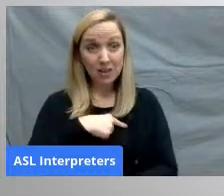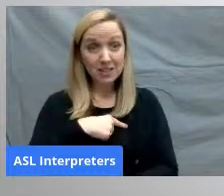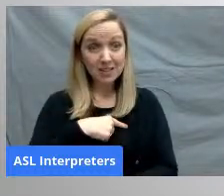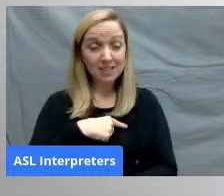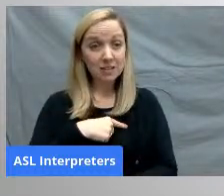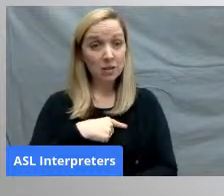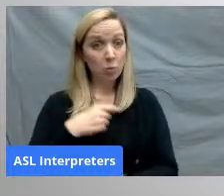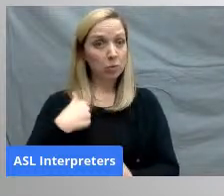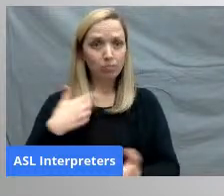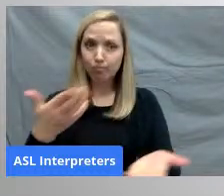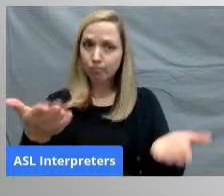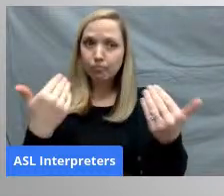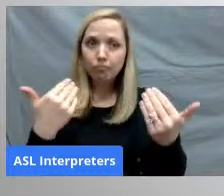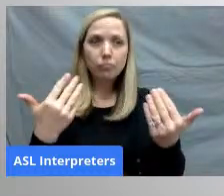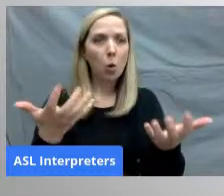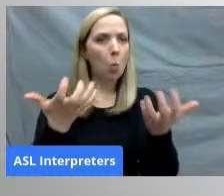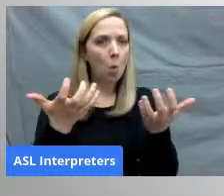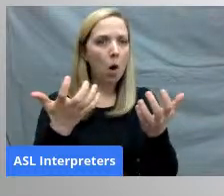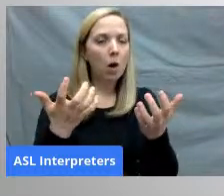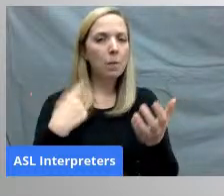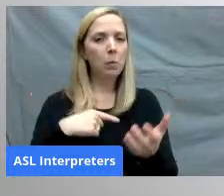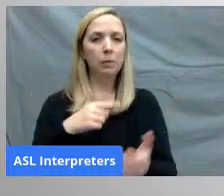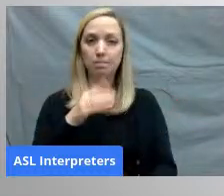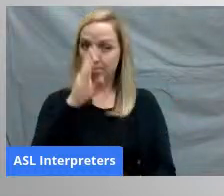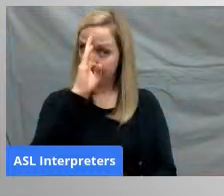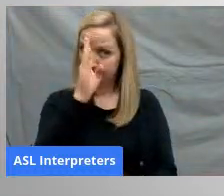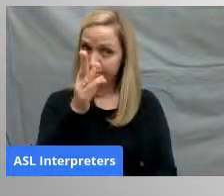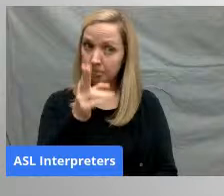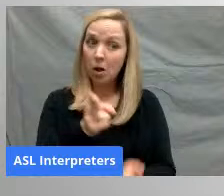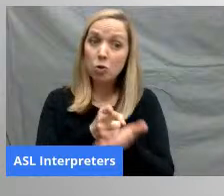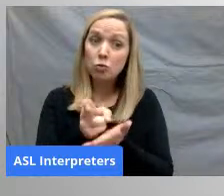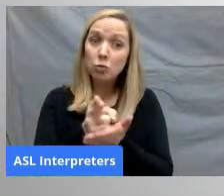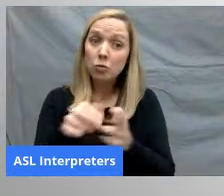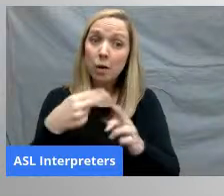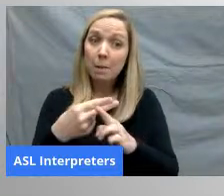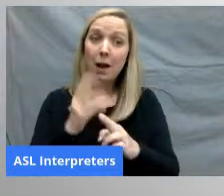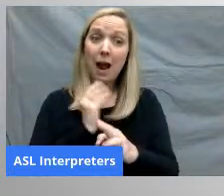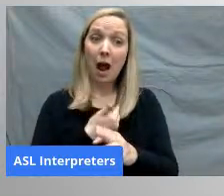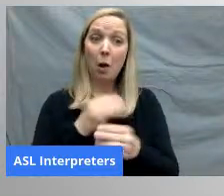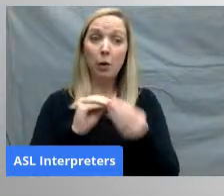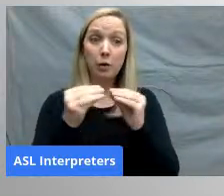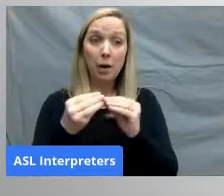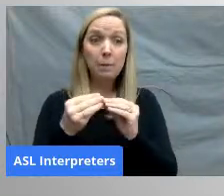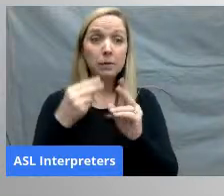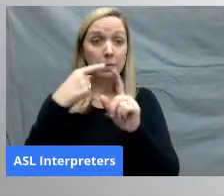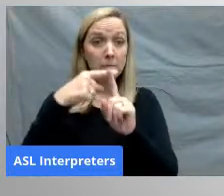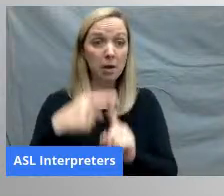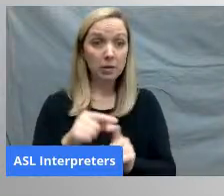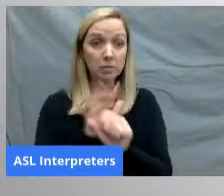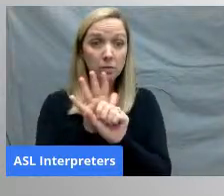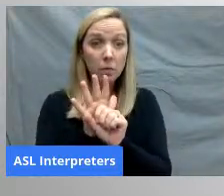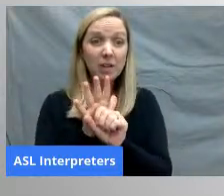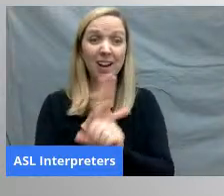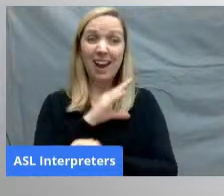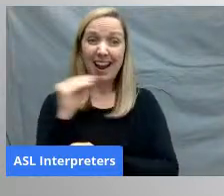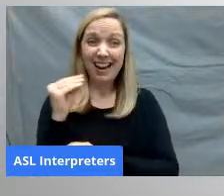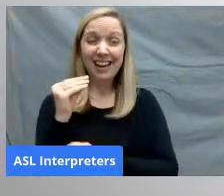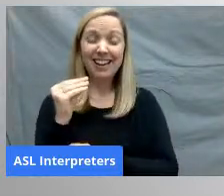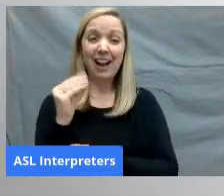and being truthful in our numbers and how we report those, and truthful about our strengths and also our challenges.